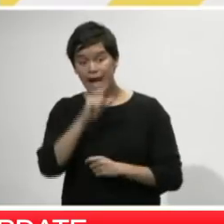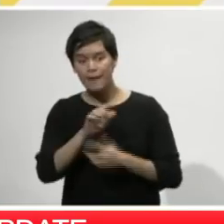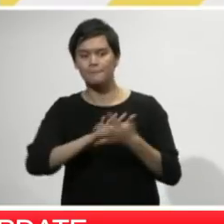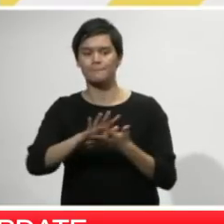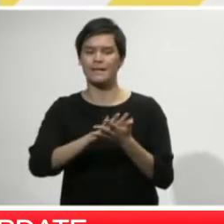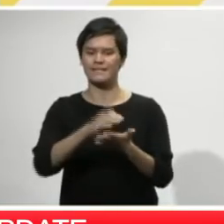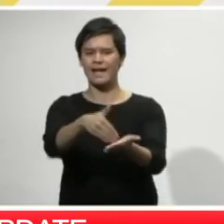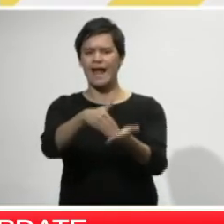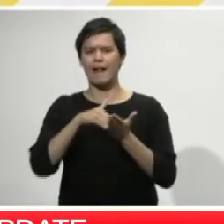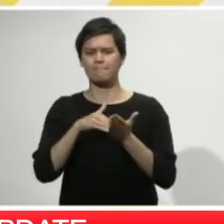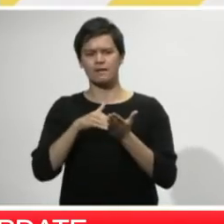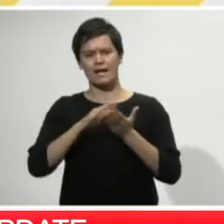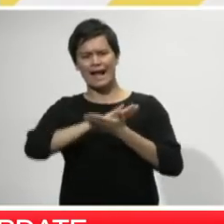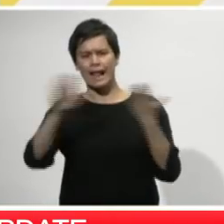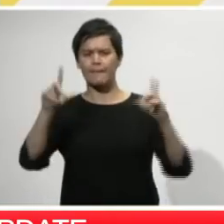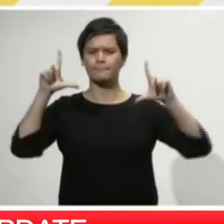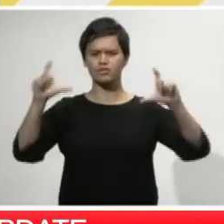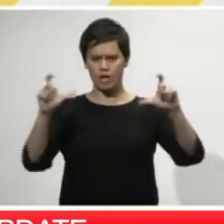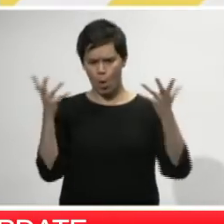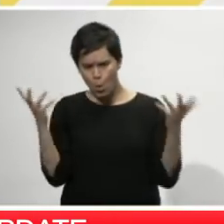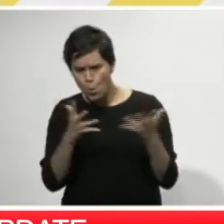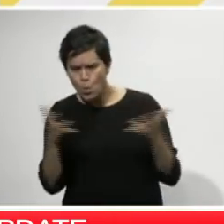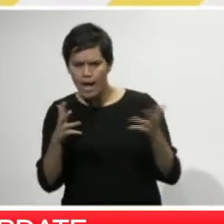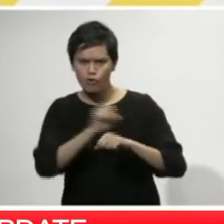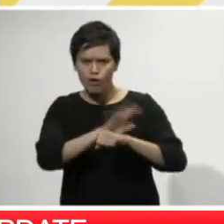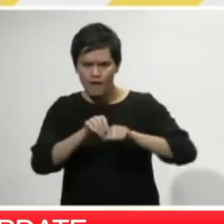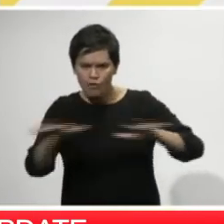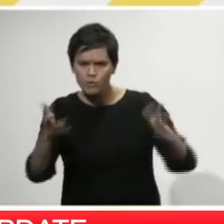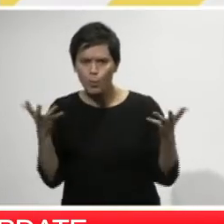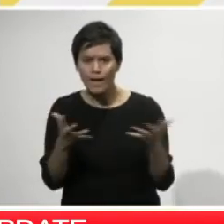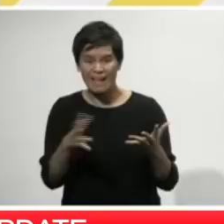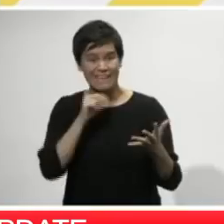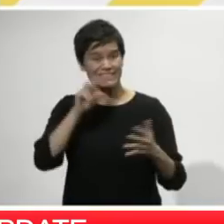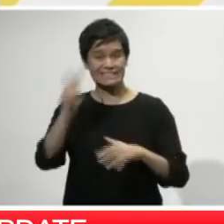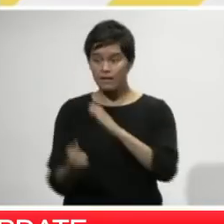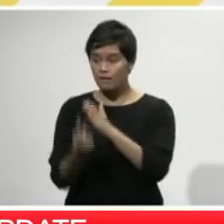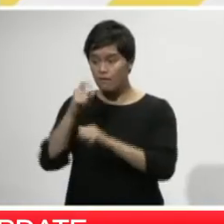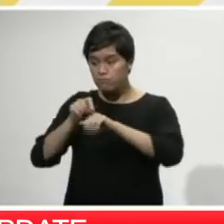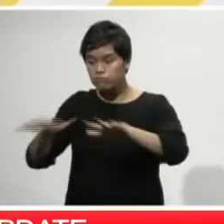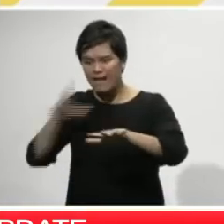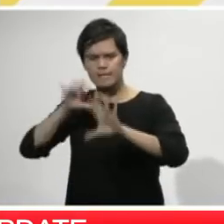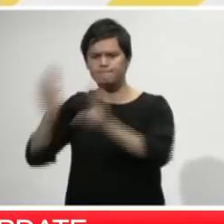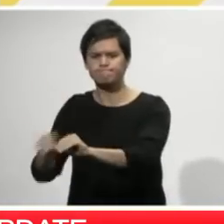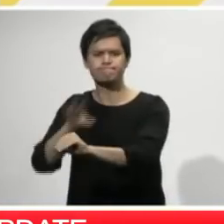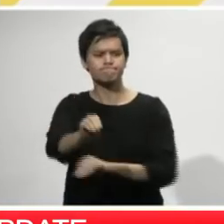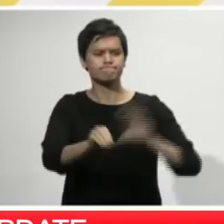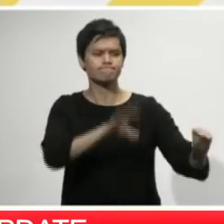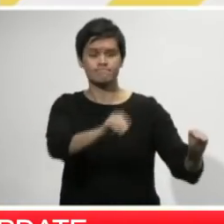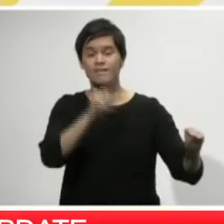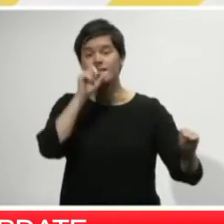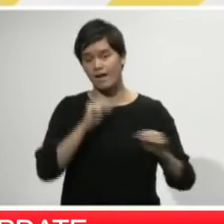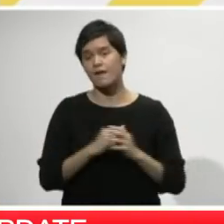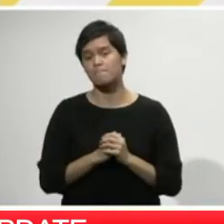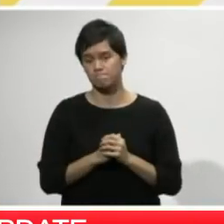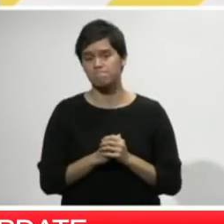under control and that we can keep successfully stamping out cases as they arrive. So